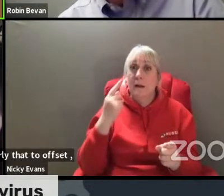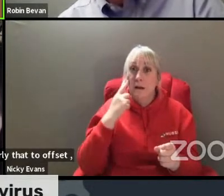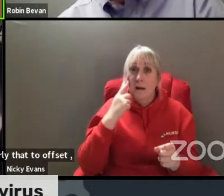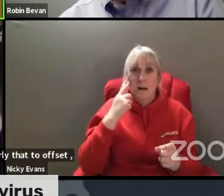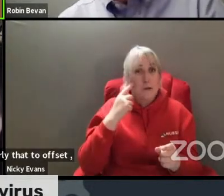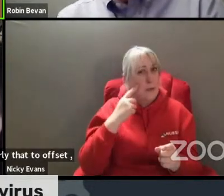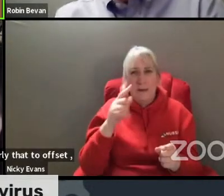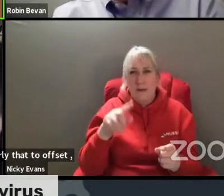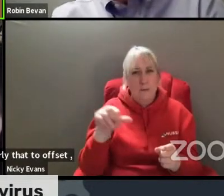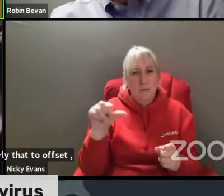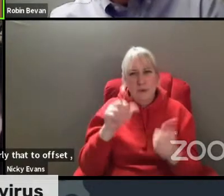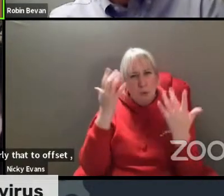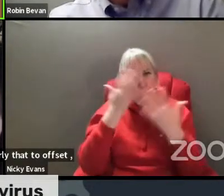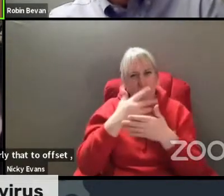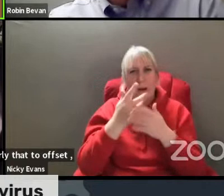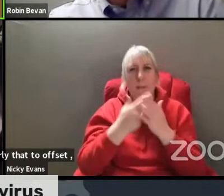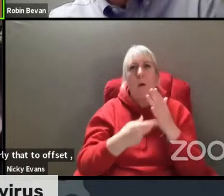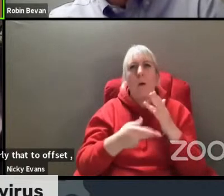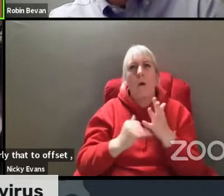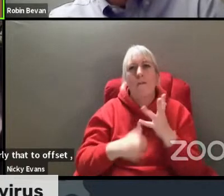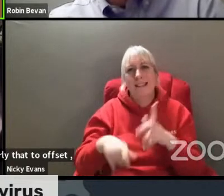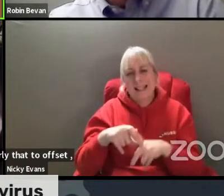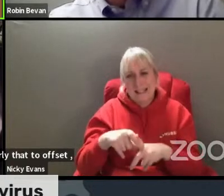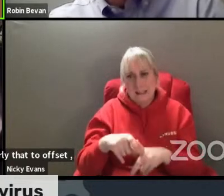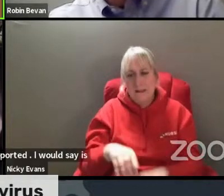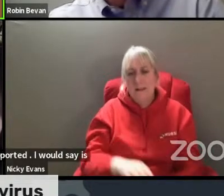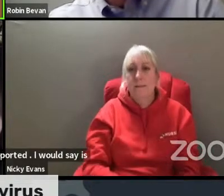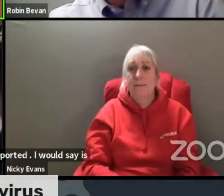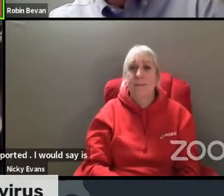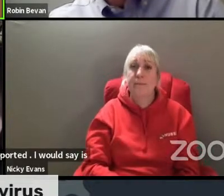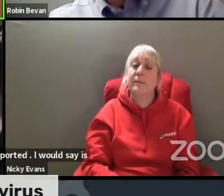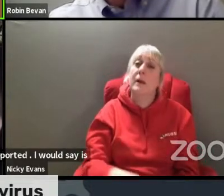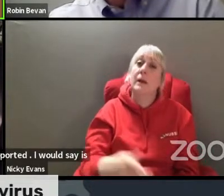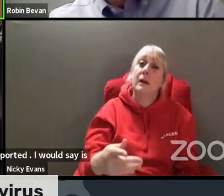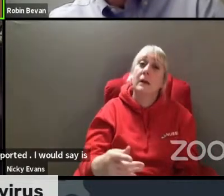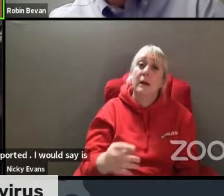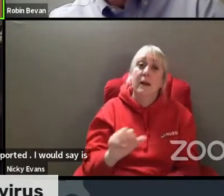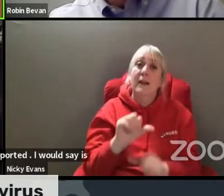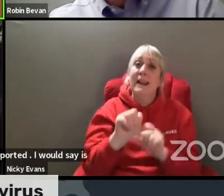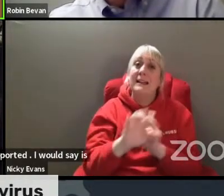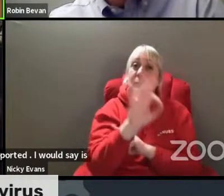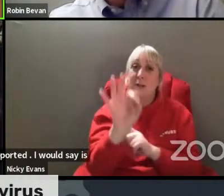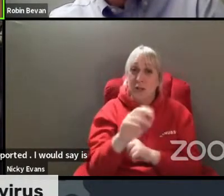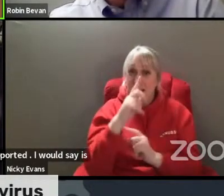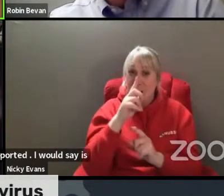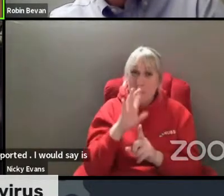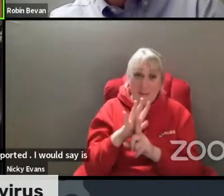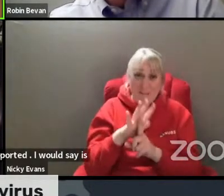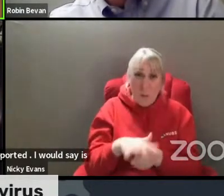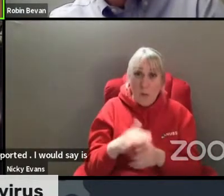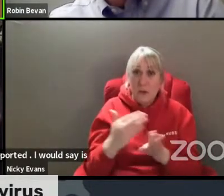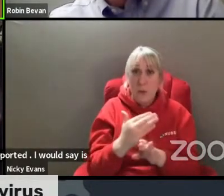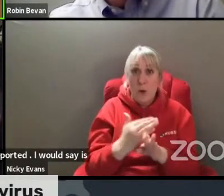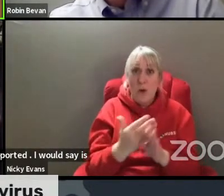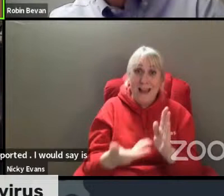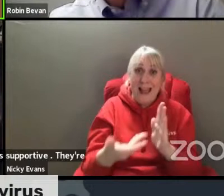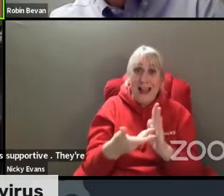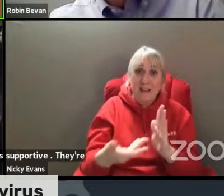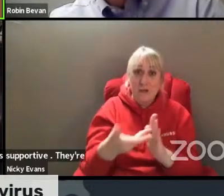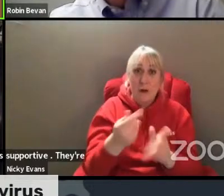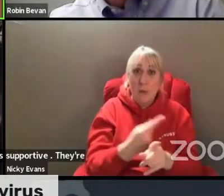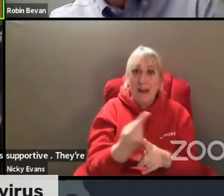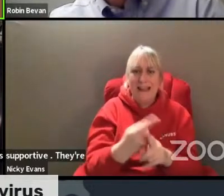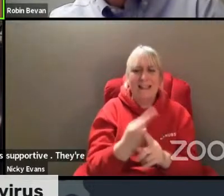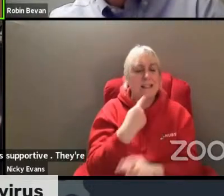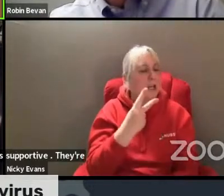about Ofsted. PL, could they force us to work extra weeks? No, you can't be forced to work extra weeks. You have a contract. Your